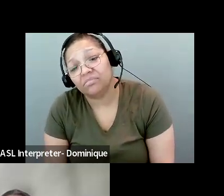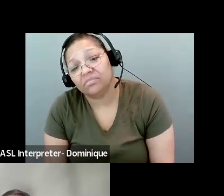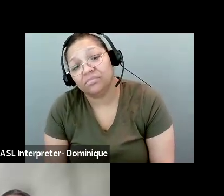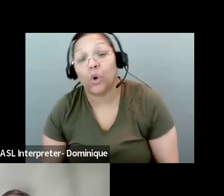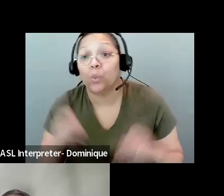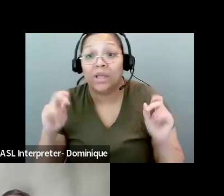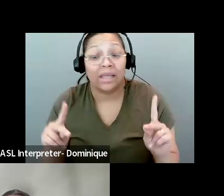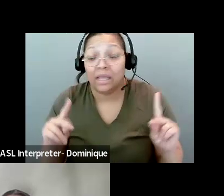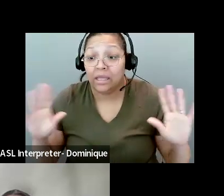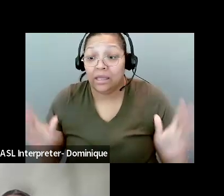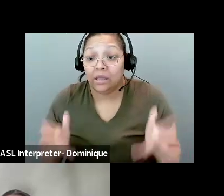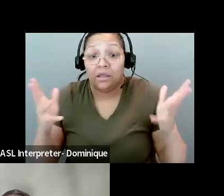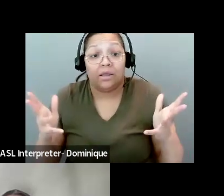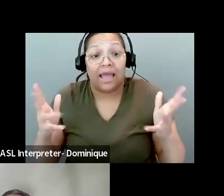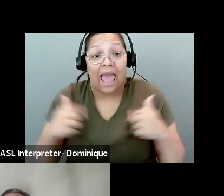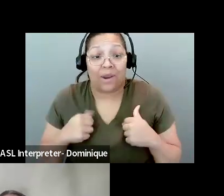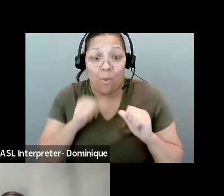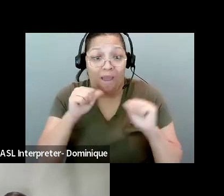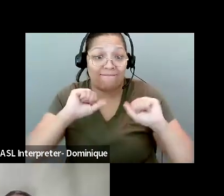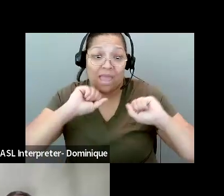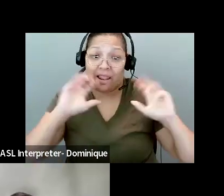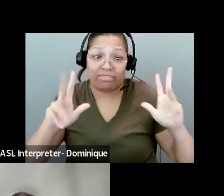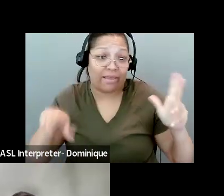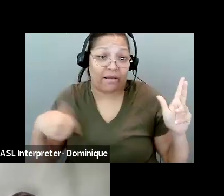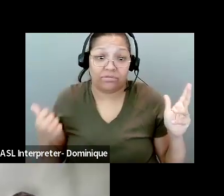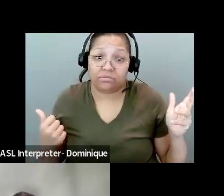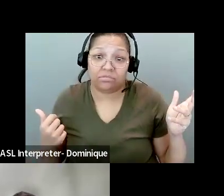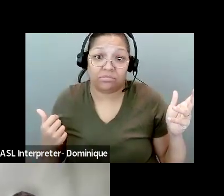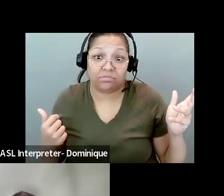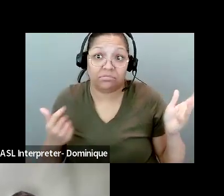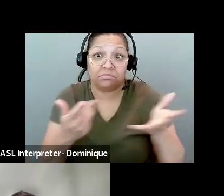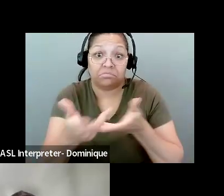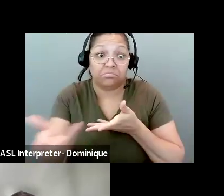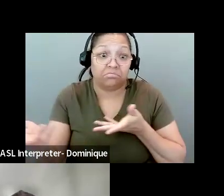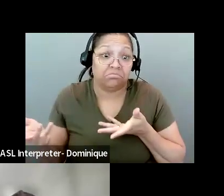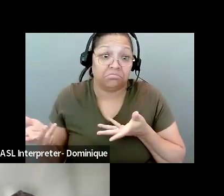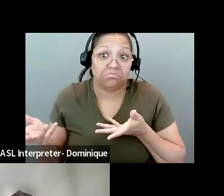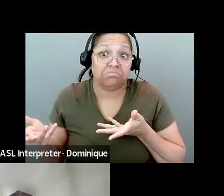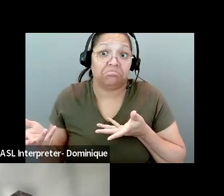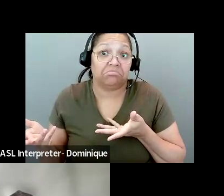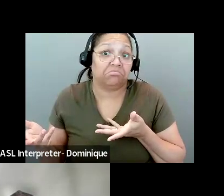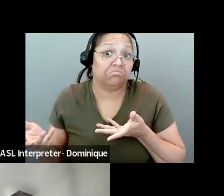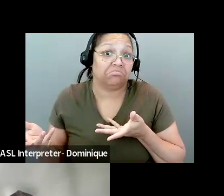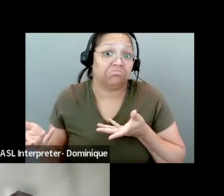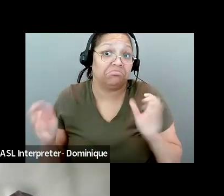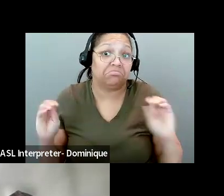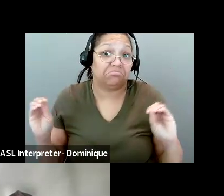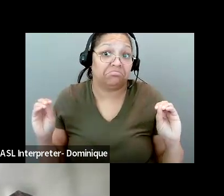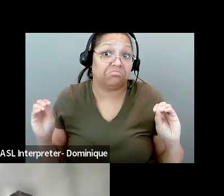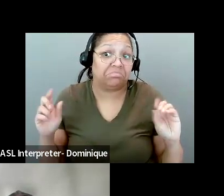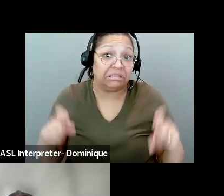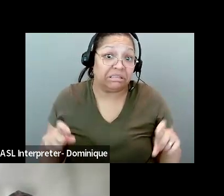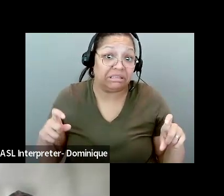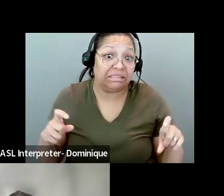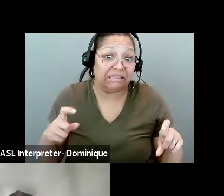Okay, folks. I don't have anything else. Anybody have anything they need